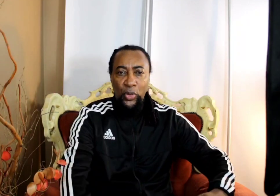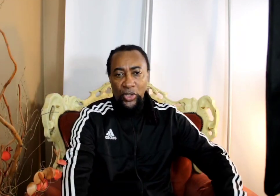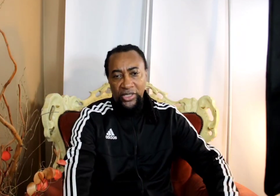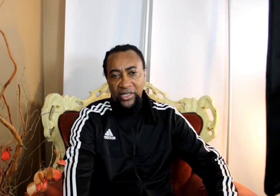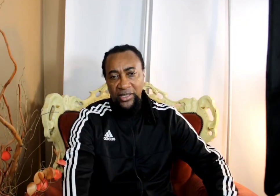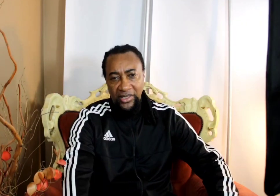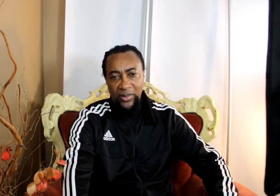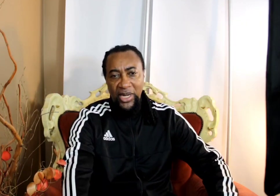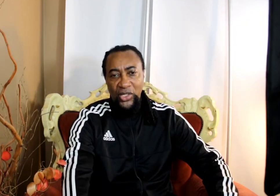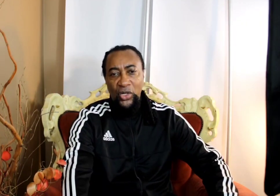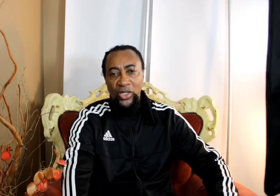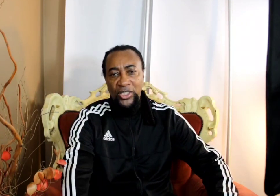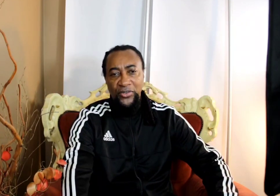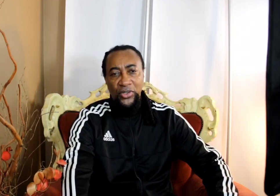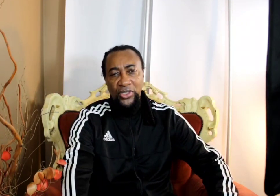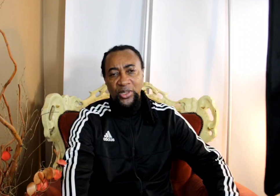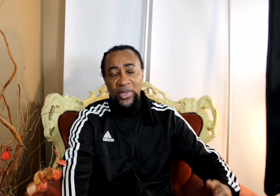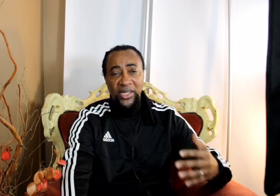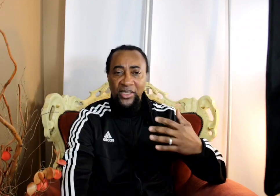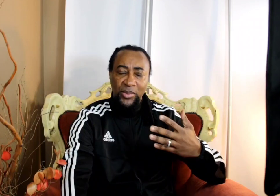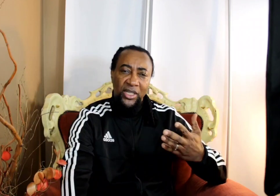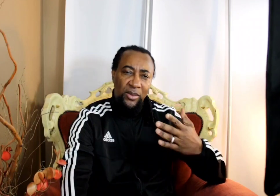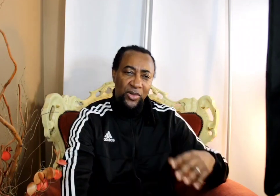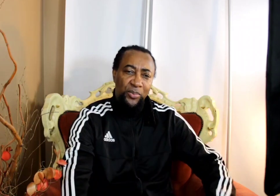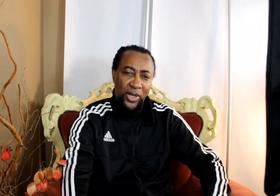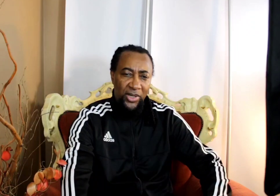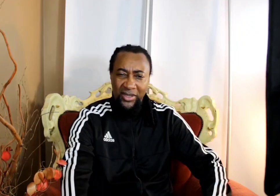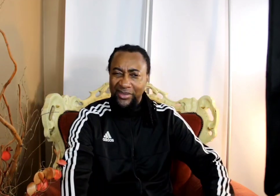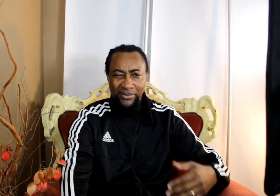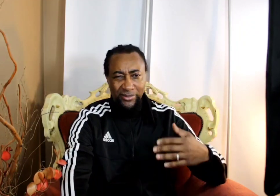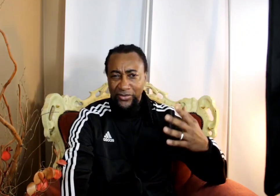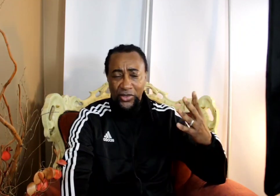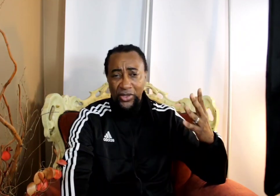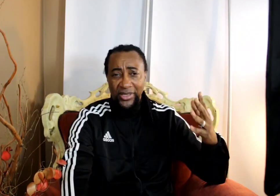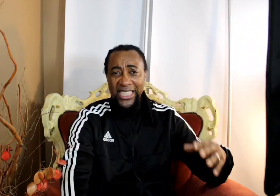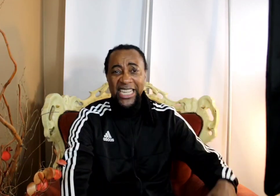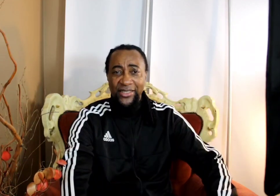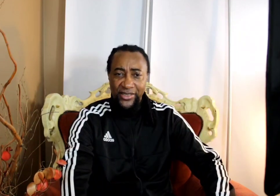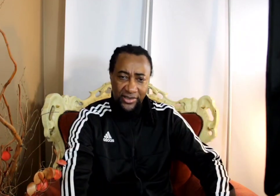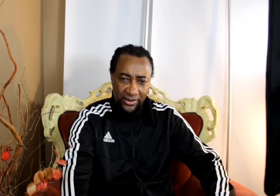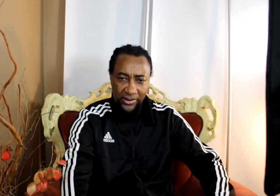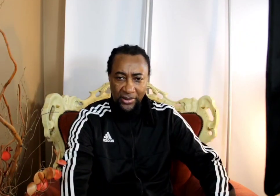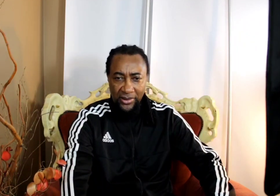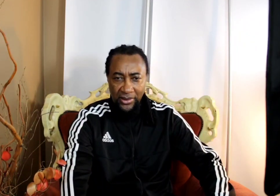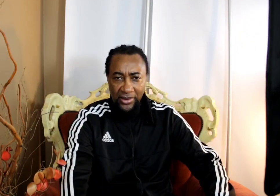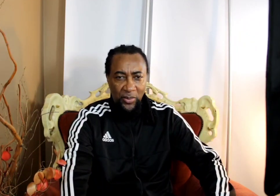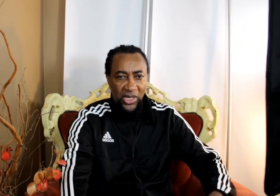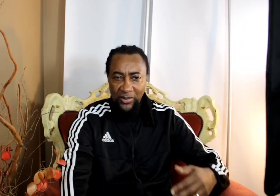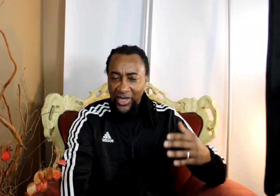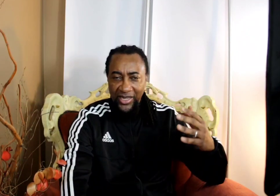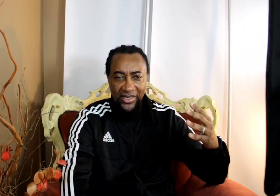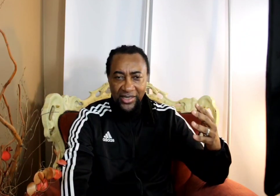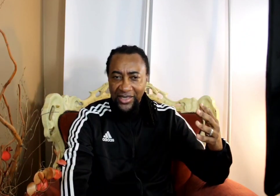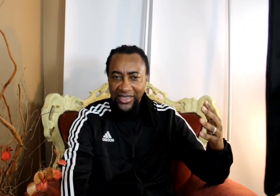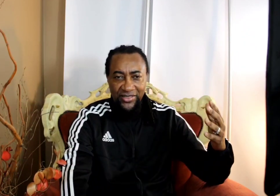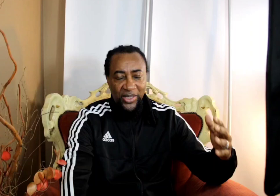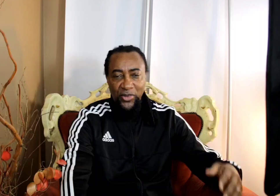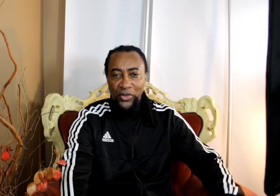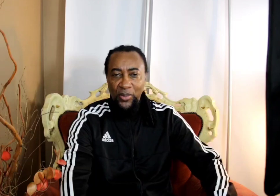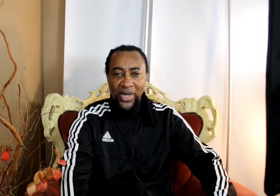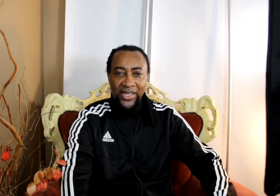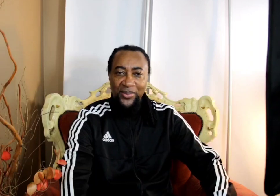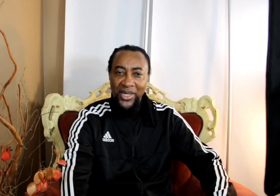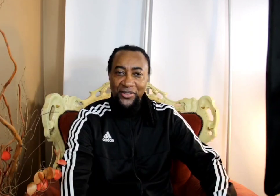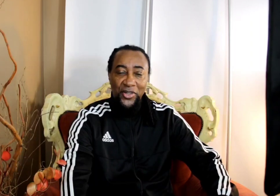my support and my calls for Jamaica to become a republic for years. I mean, as I've